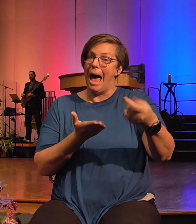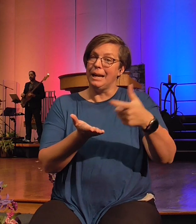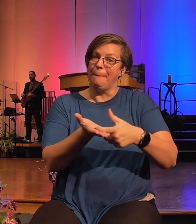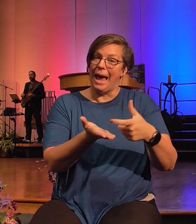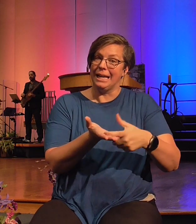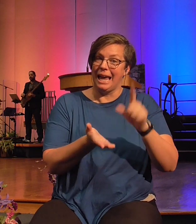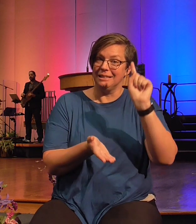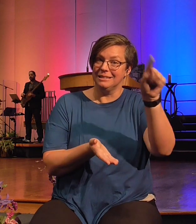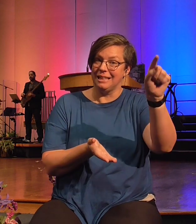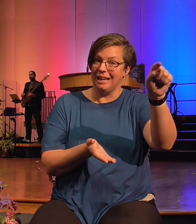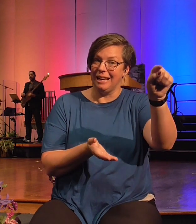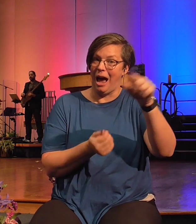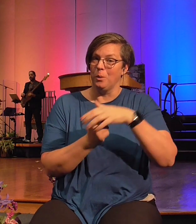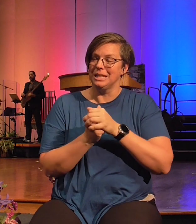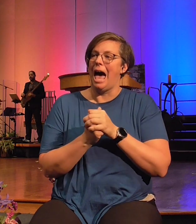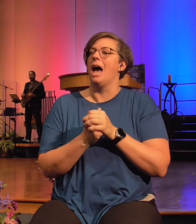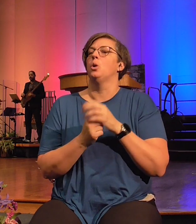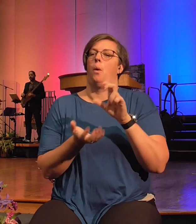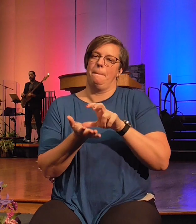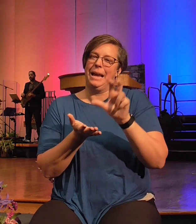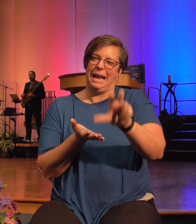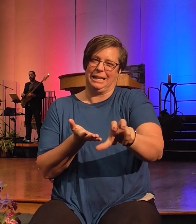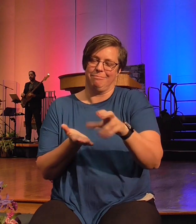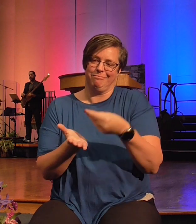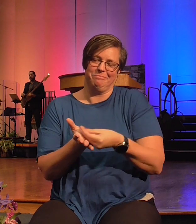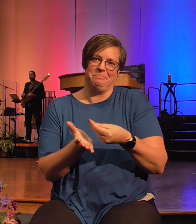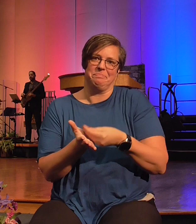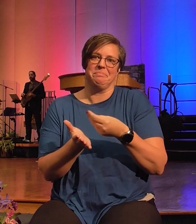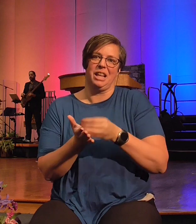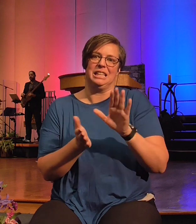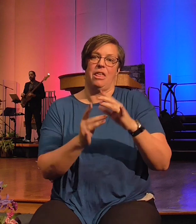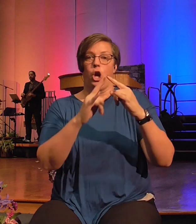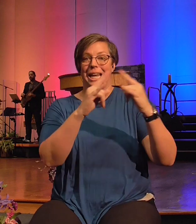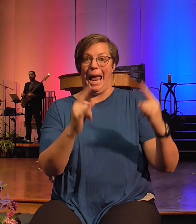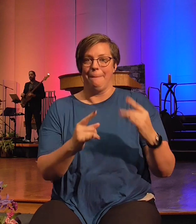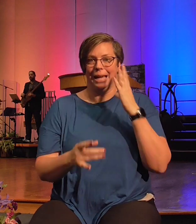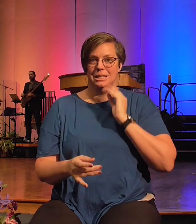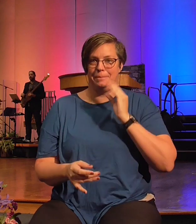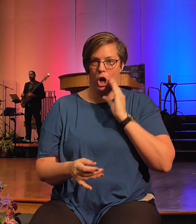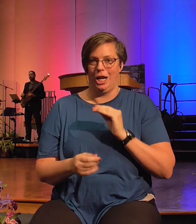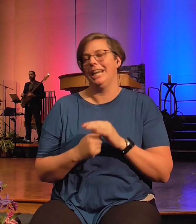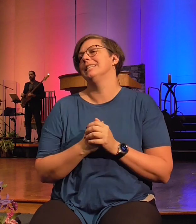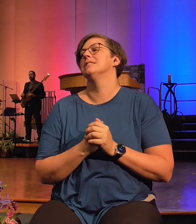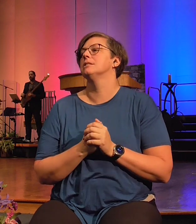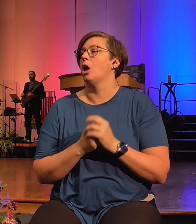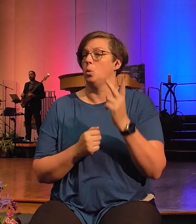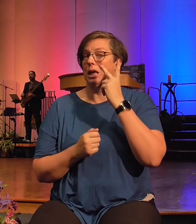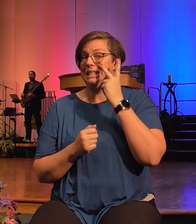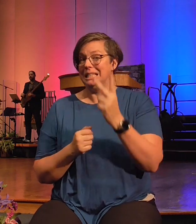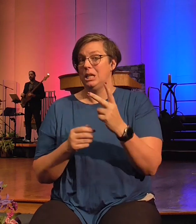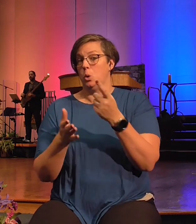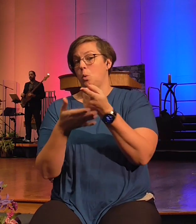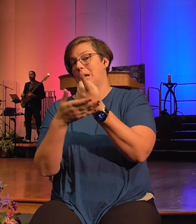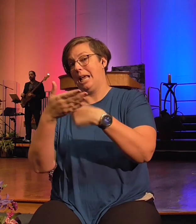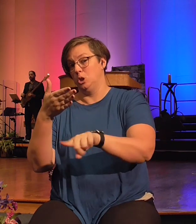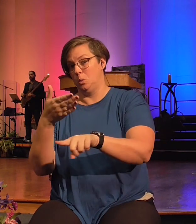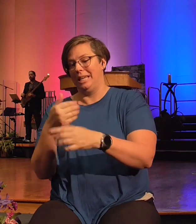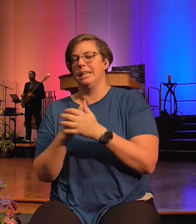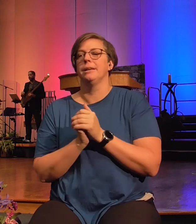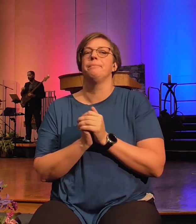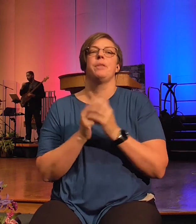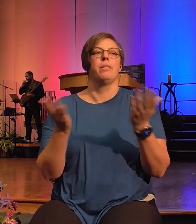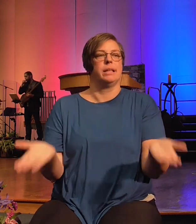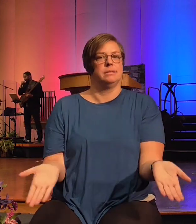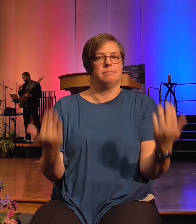or make a contribution to their camp experience. That would be really great. And we will see you here hopefully next week. Let's all stand together as